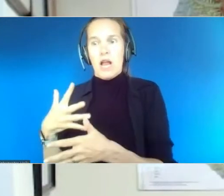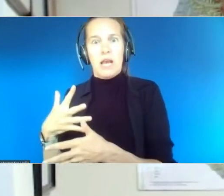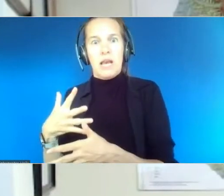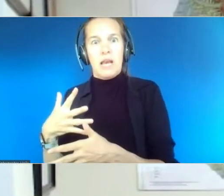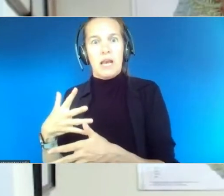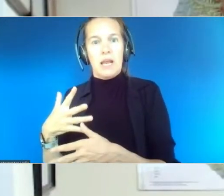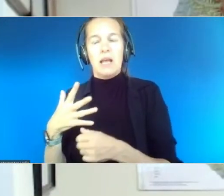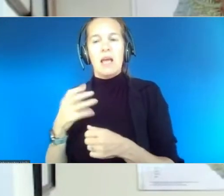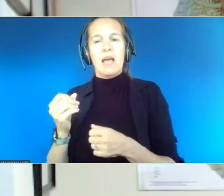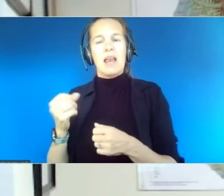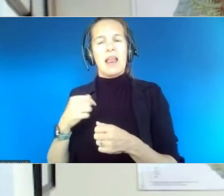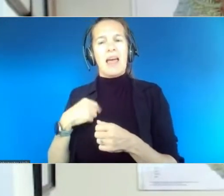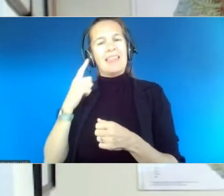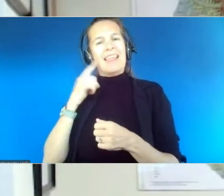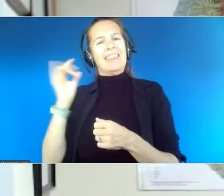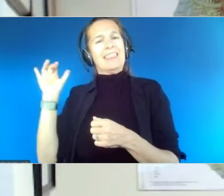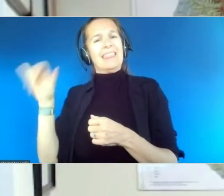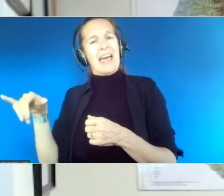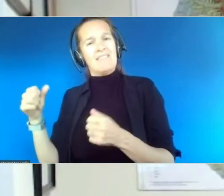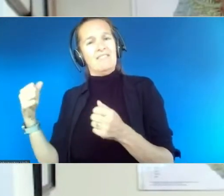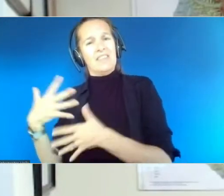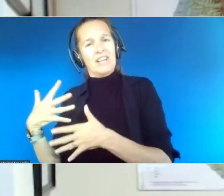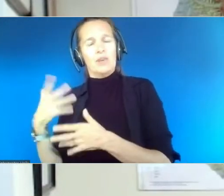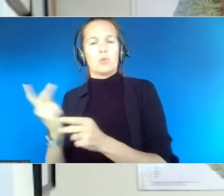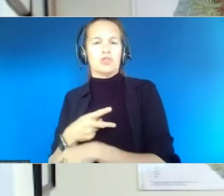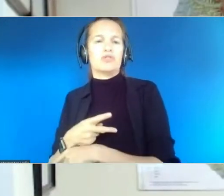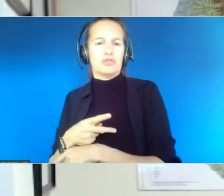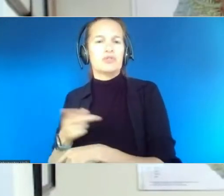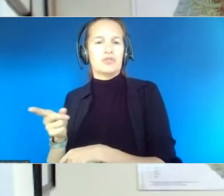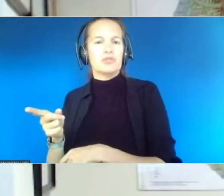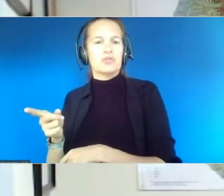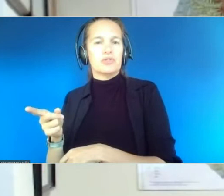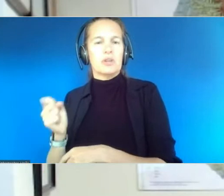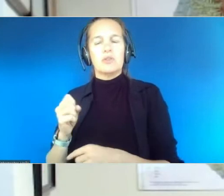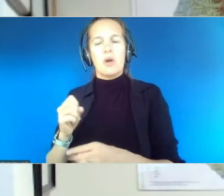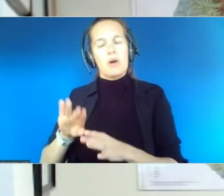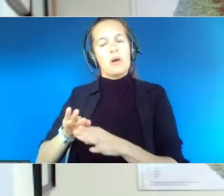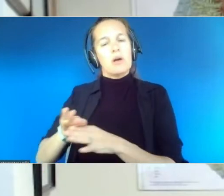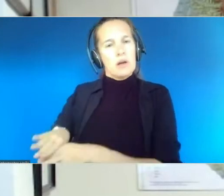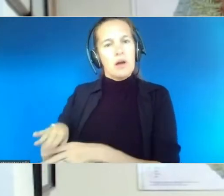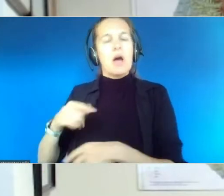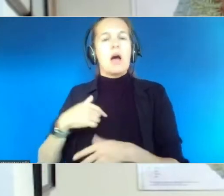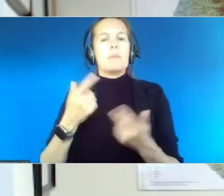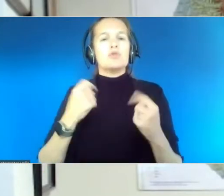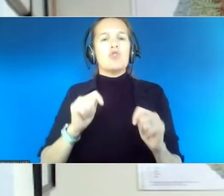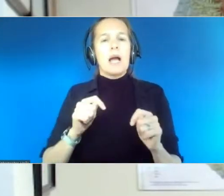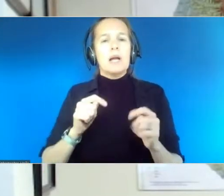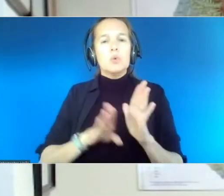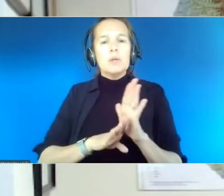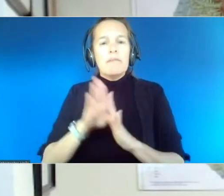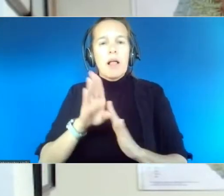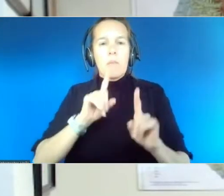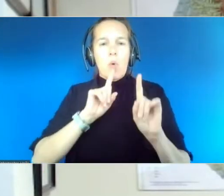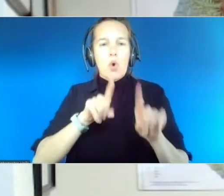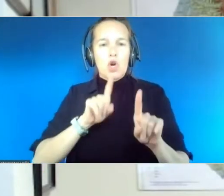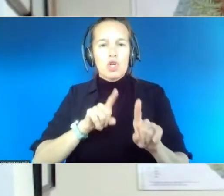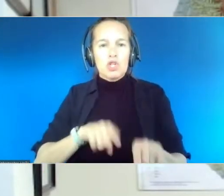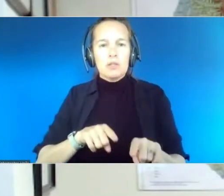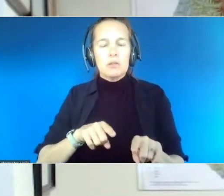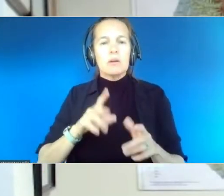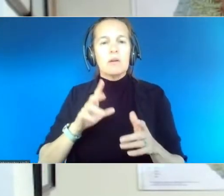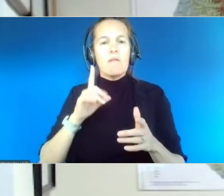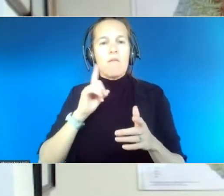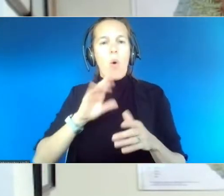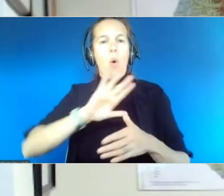is worse. And so what I'm trying to do is develop orders that bring along the whole community.